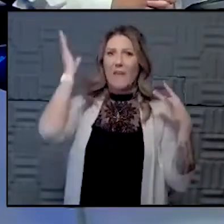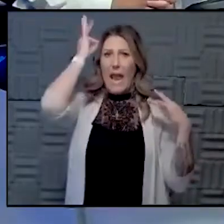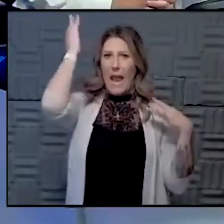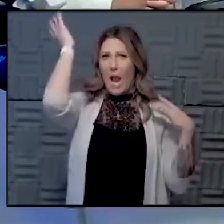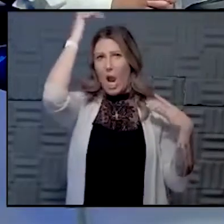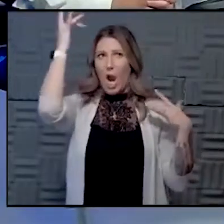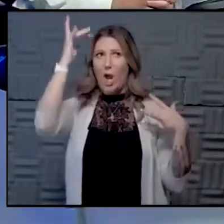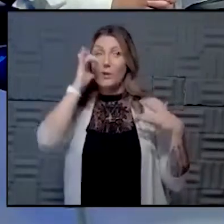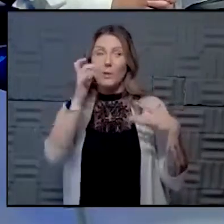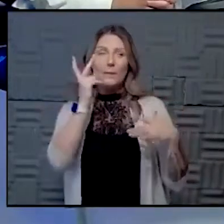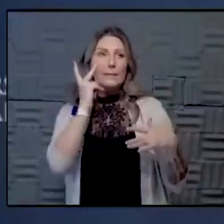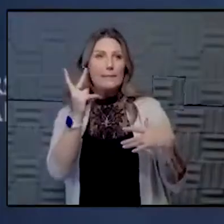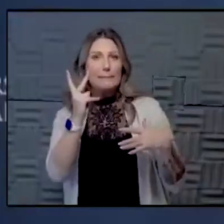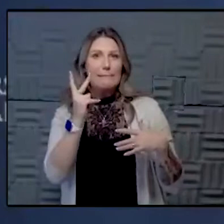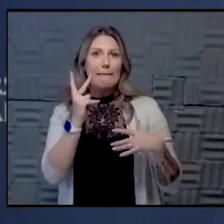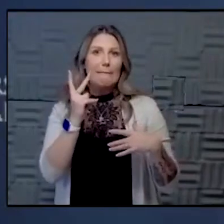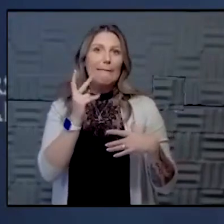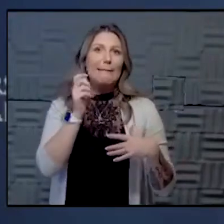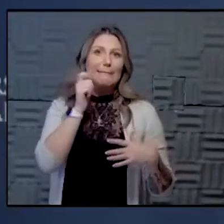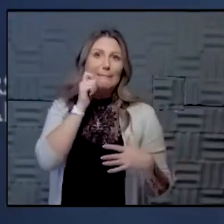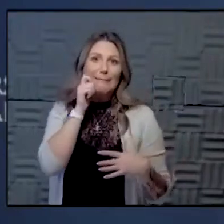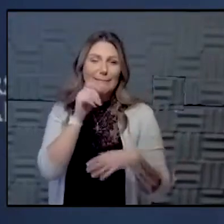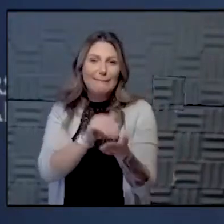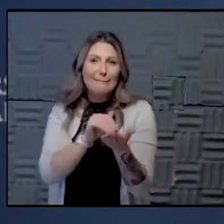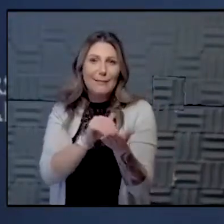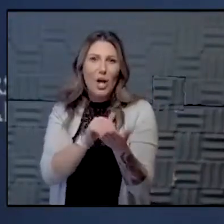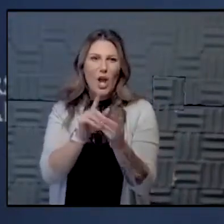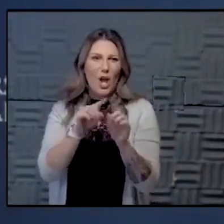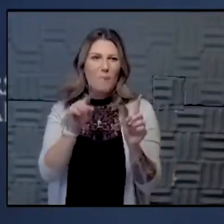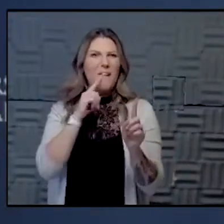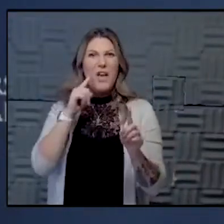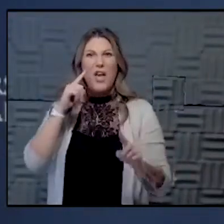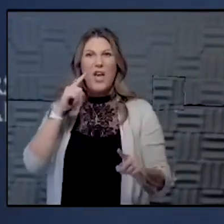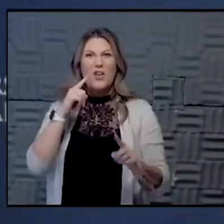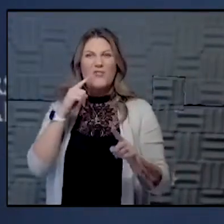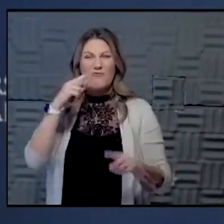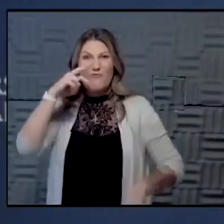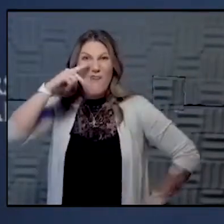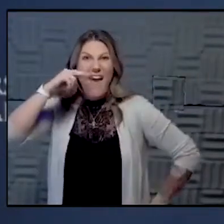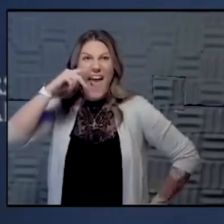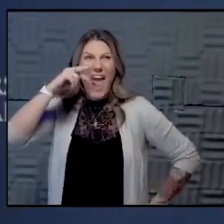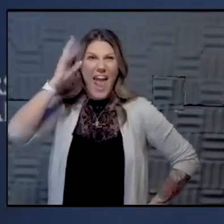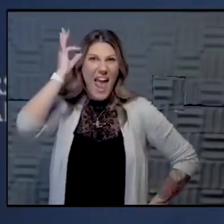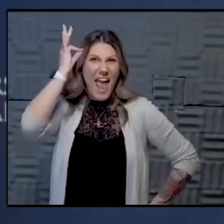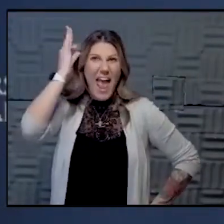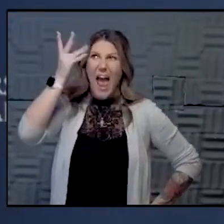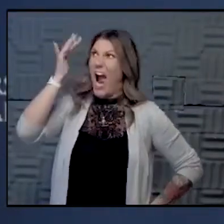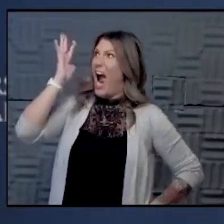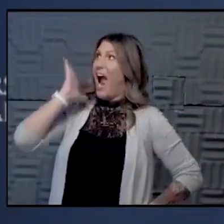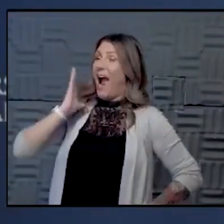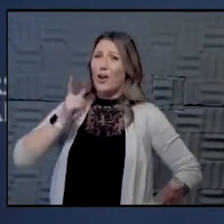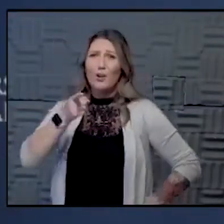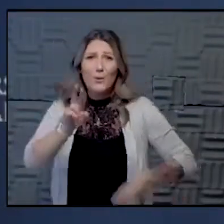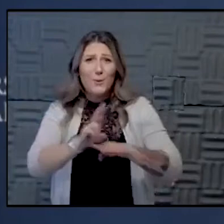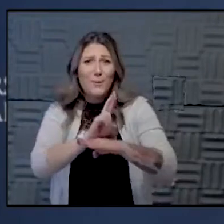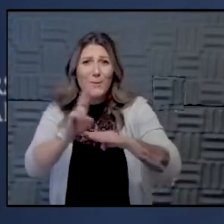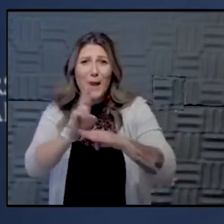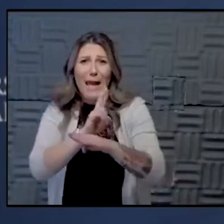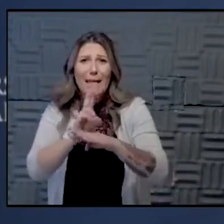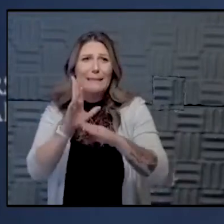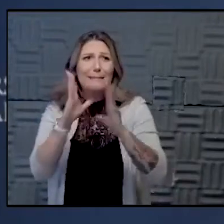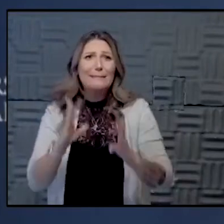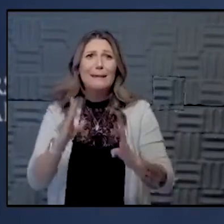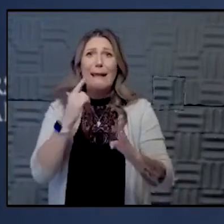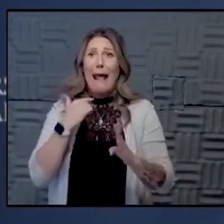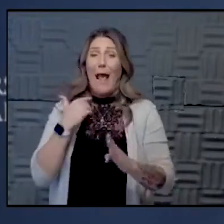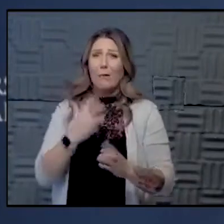see the dermatologist about that. But you've had gray hair since you were like as far back as I can remember, because like you were a resident and I was a chair of medicine back then. I did